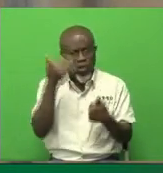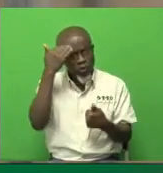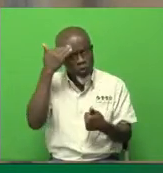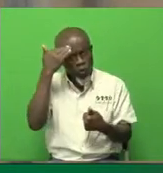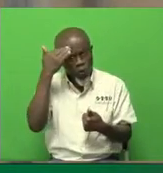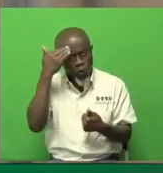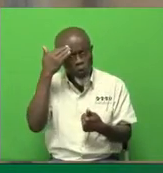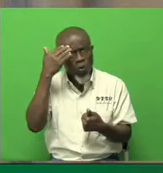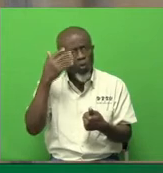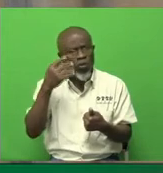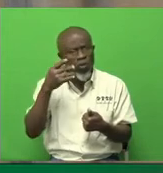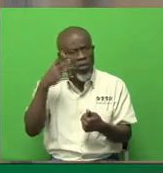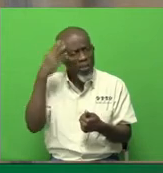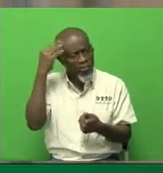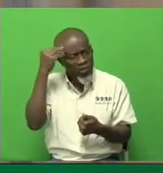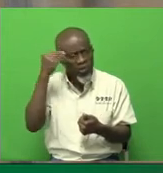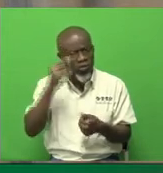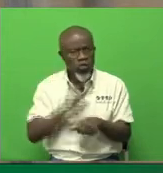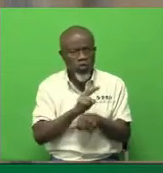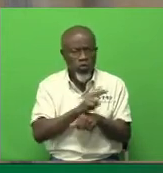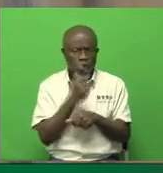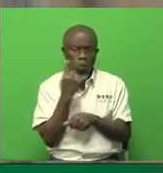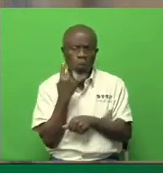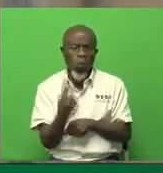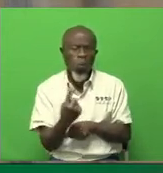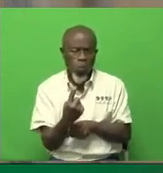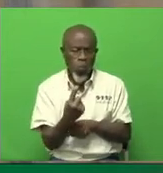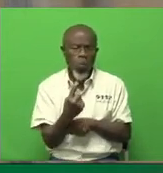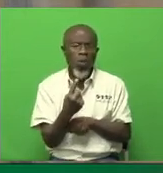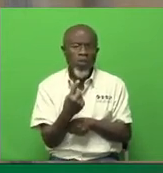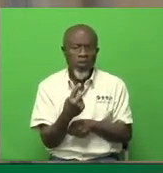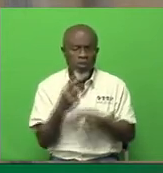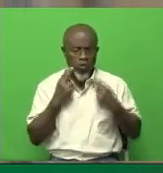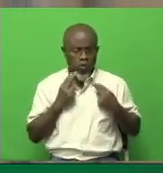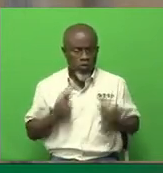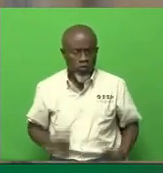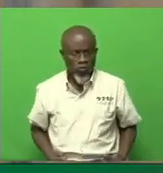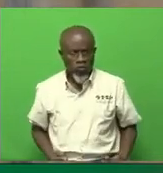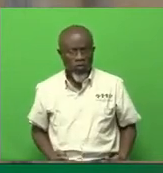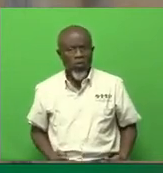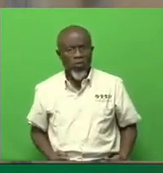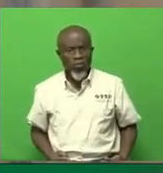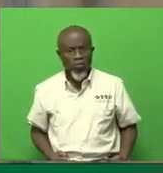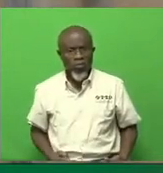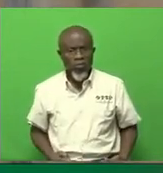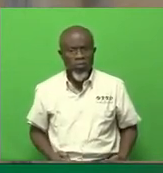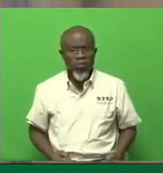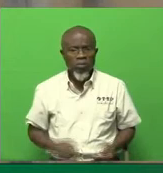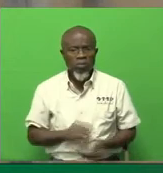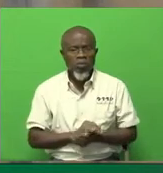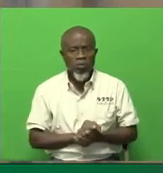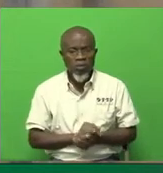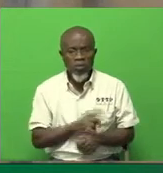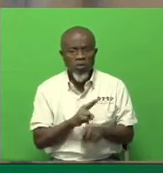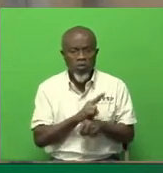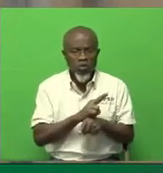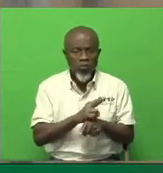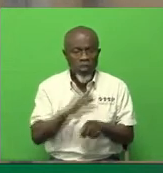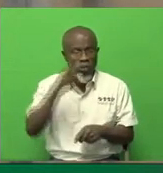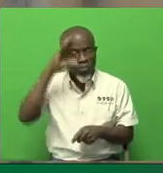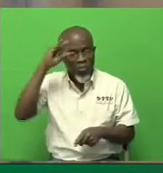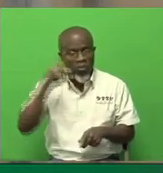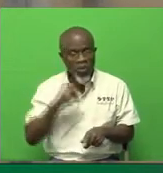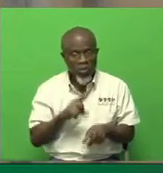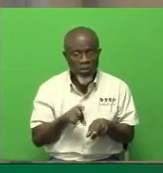overall from form one to five to not be able to pay school contributions to where my brother's old school shirts to school to not have